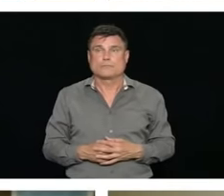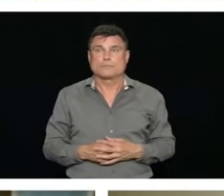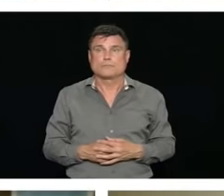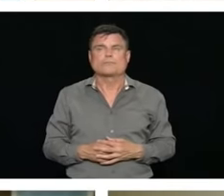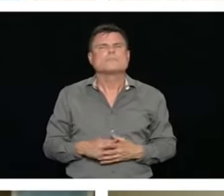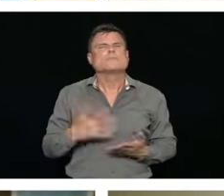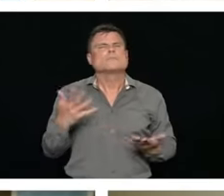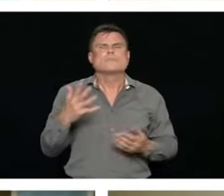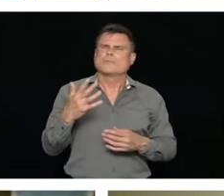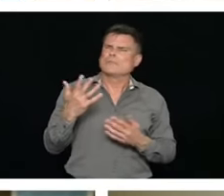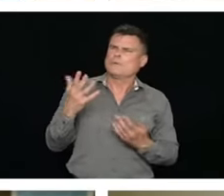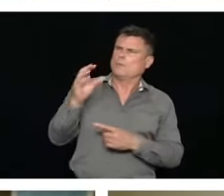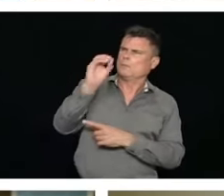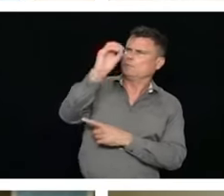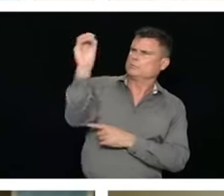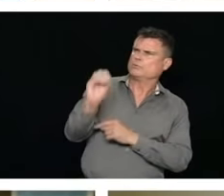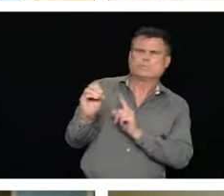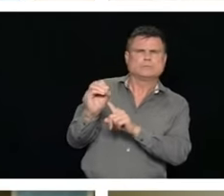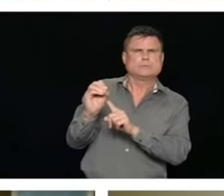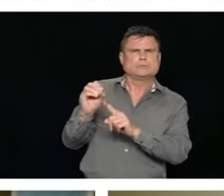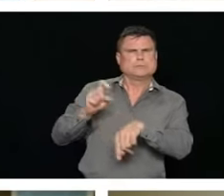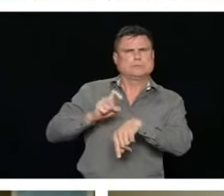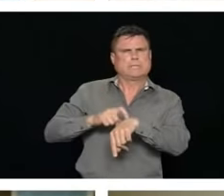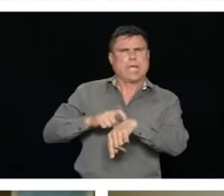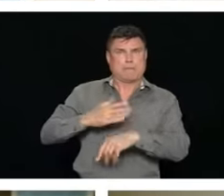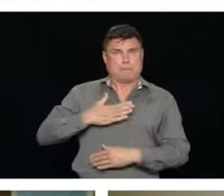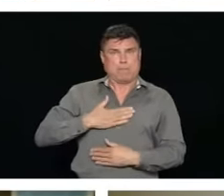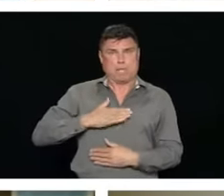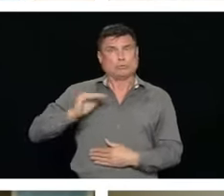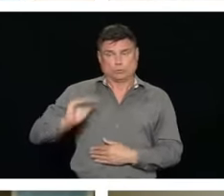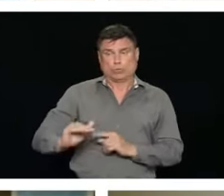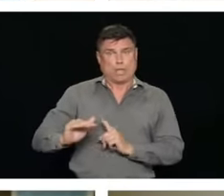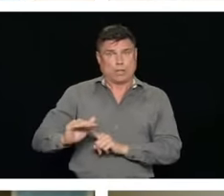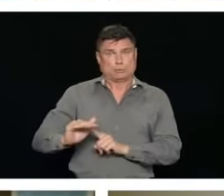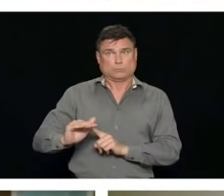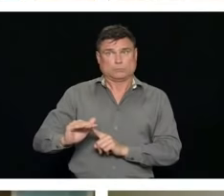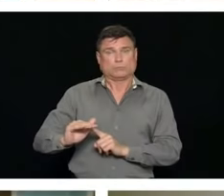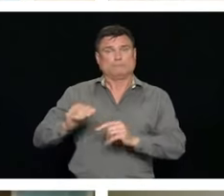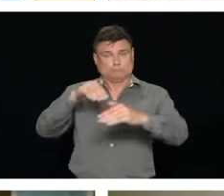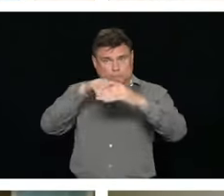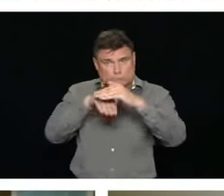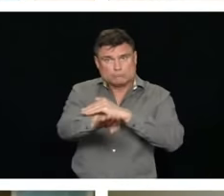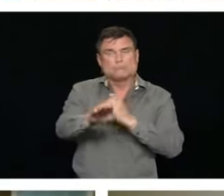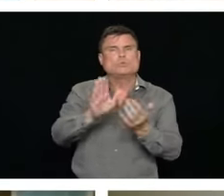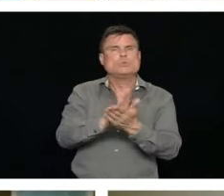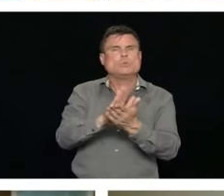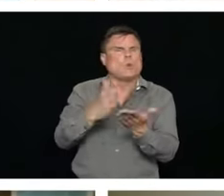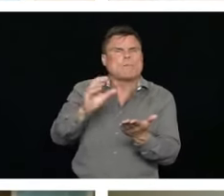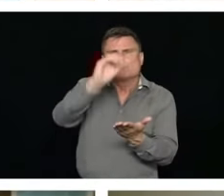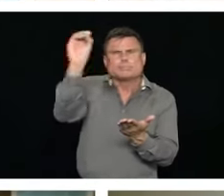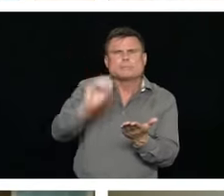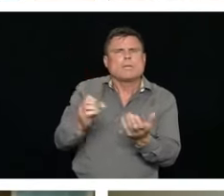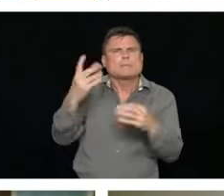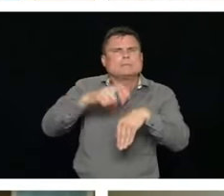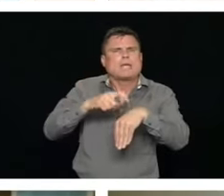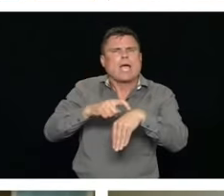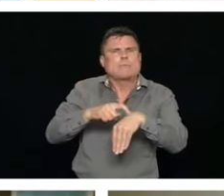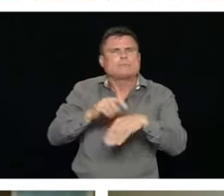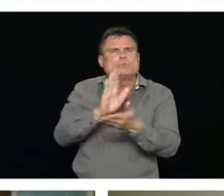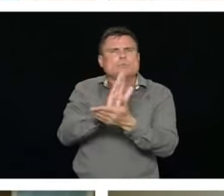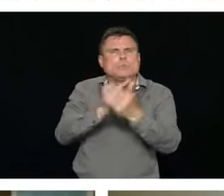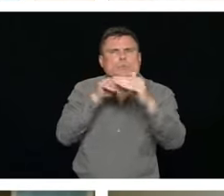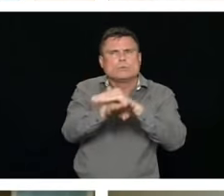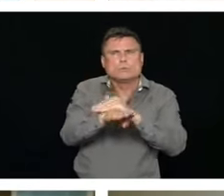if they're an essential service worker working on the front lines in the healthcare system, or even in essential service work like the